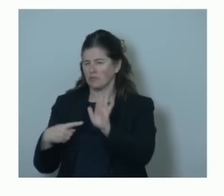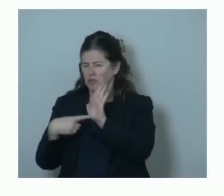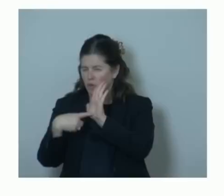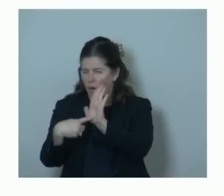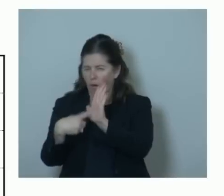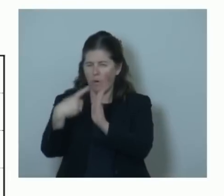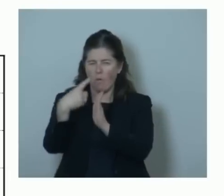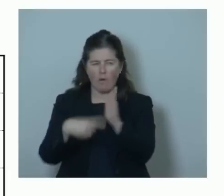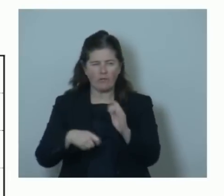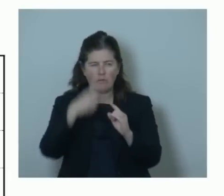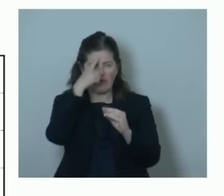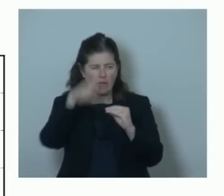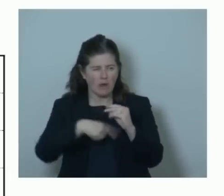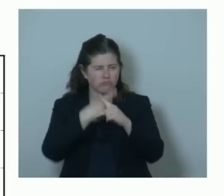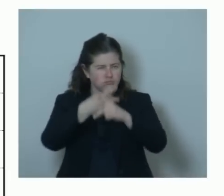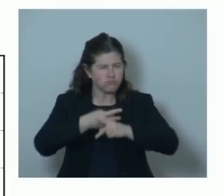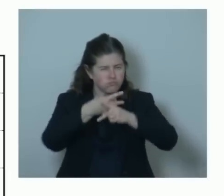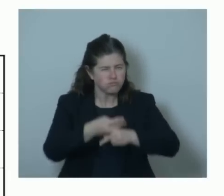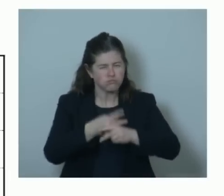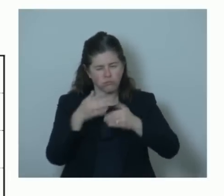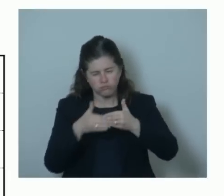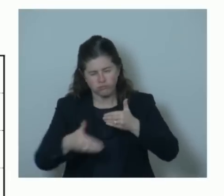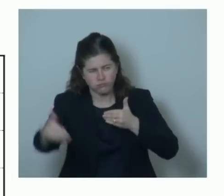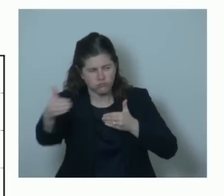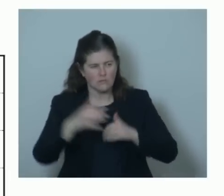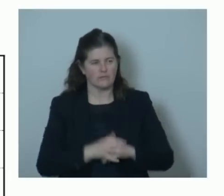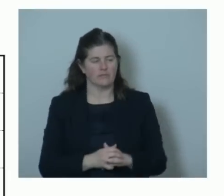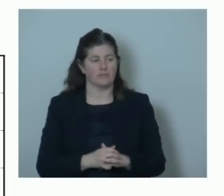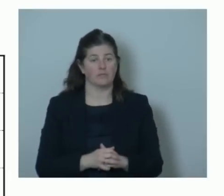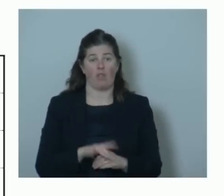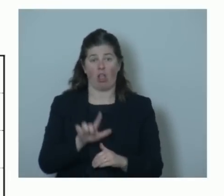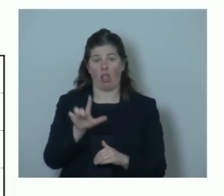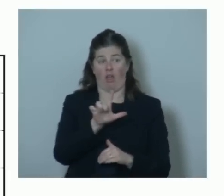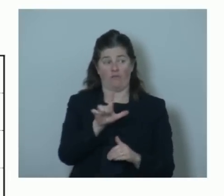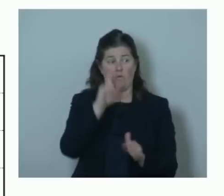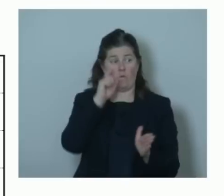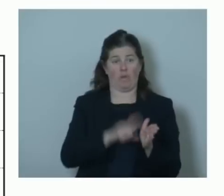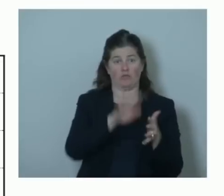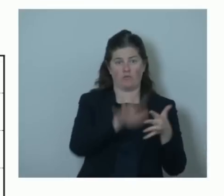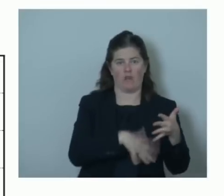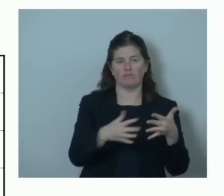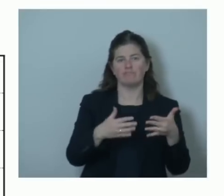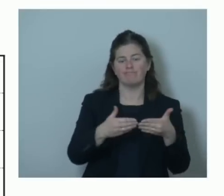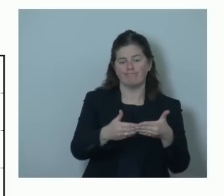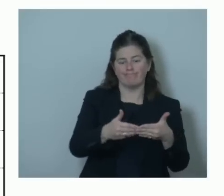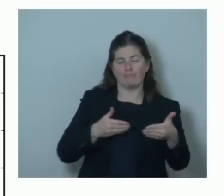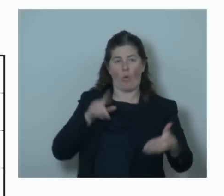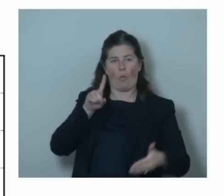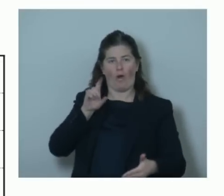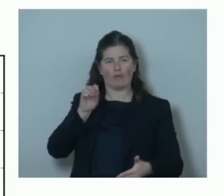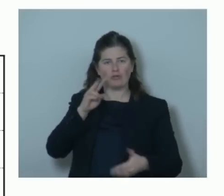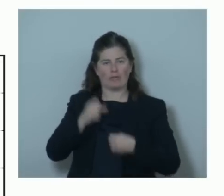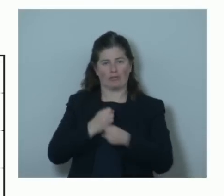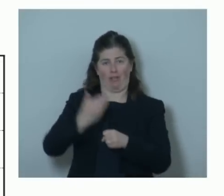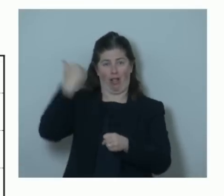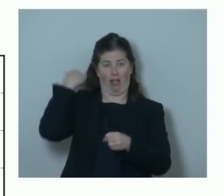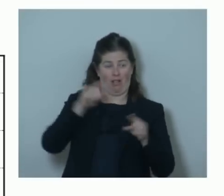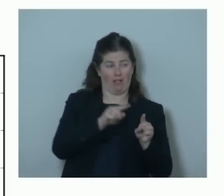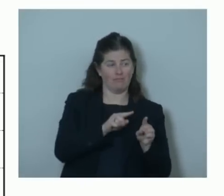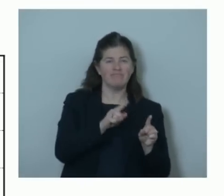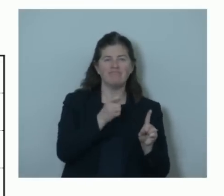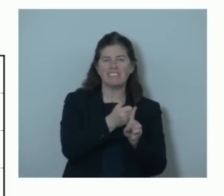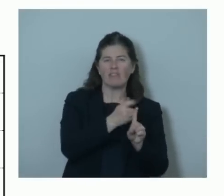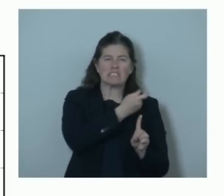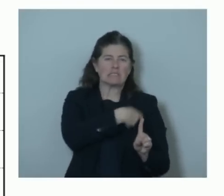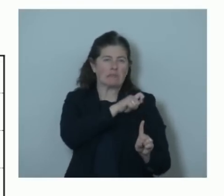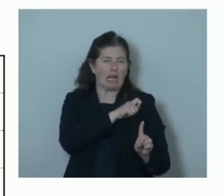we have to think about carefully when we move forward. On the left is a graph. We have to go back 102 years for this, but this is the Spanish flu, the